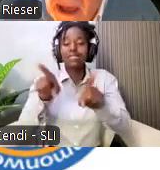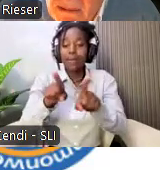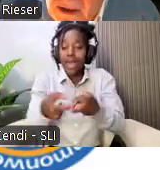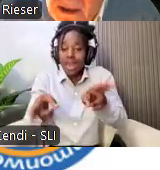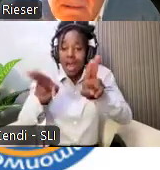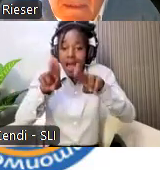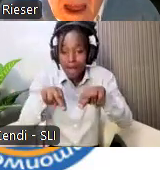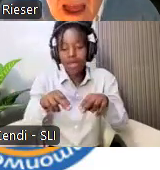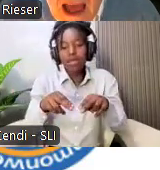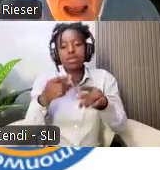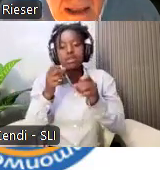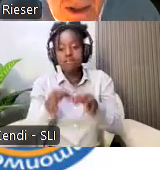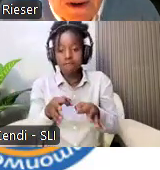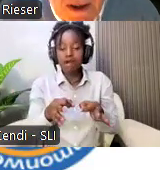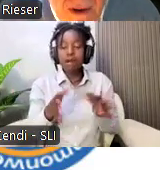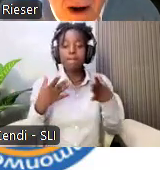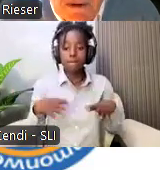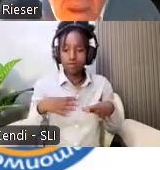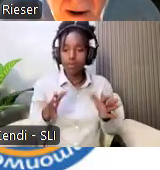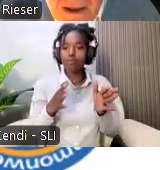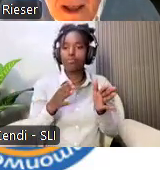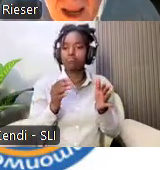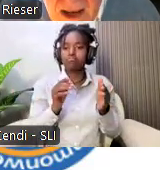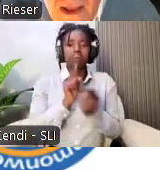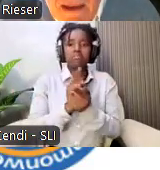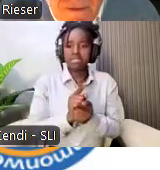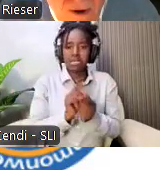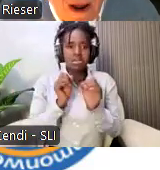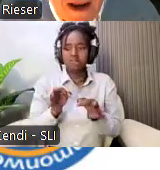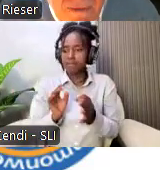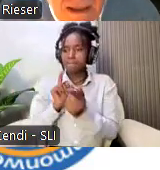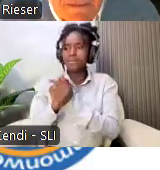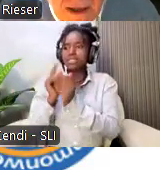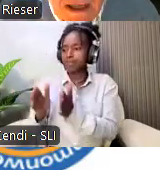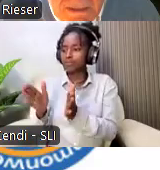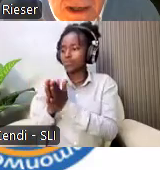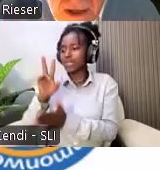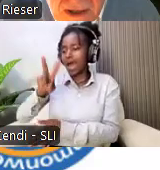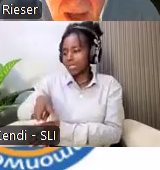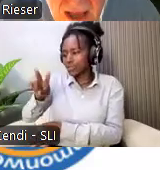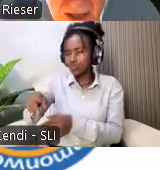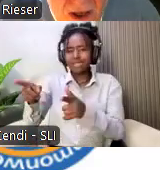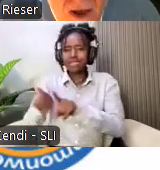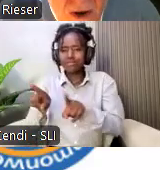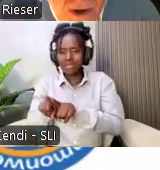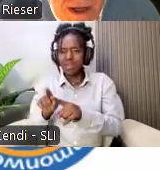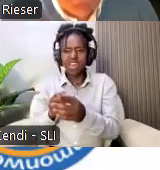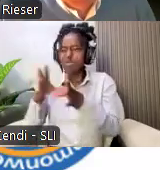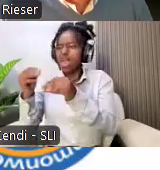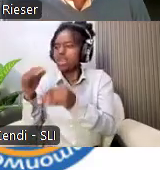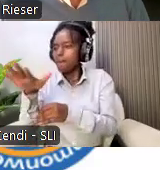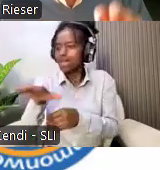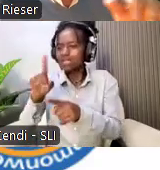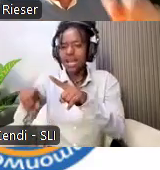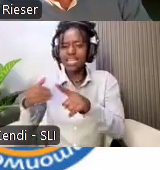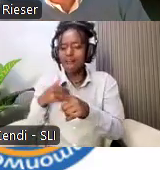with impairments and attitudinal and environmental barriers that hinder their full and effective participation in society on an equal